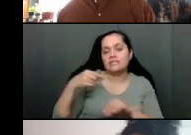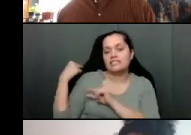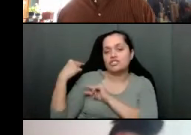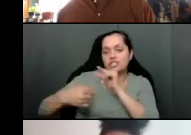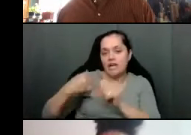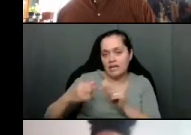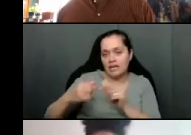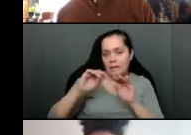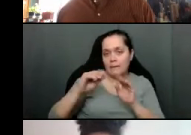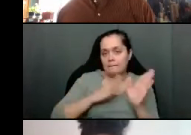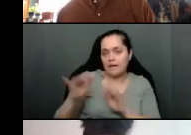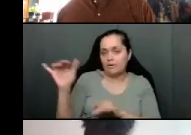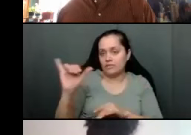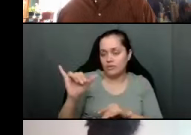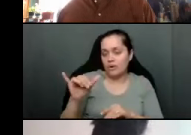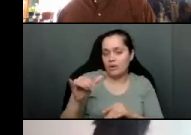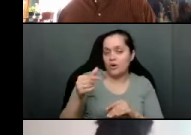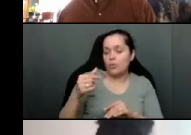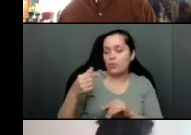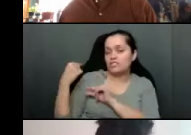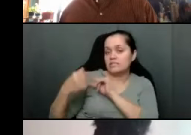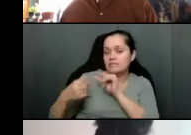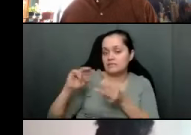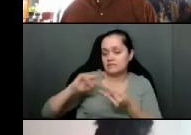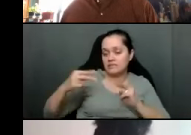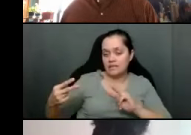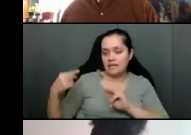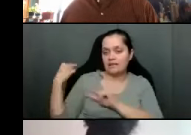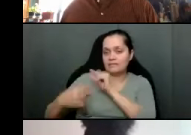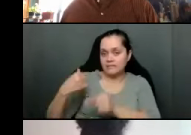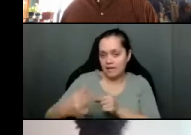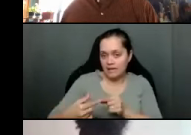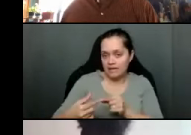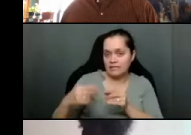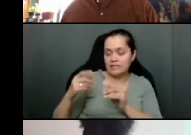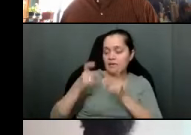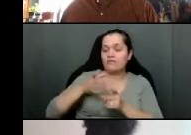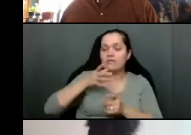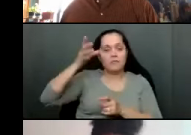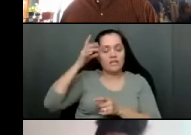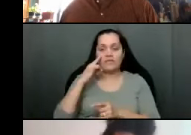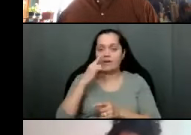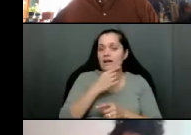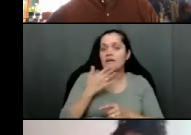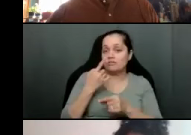pattern as well. What genes you inherited from your parents in terms of eye colors.